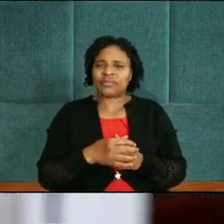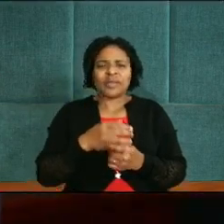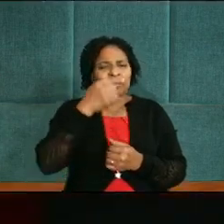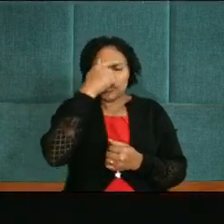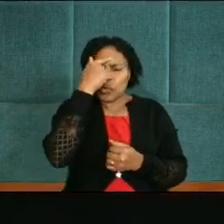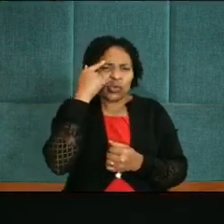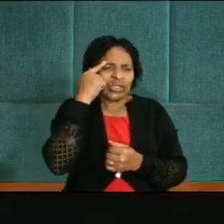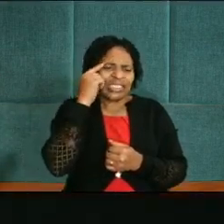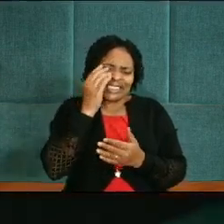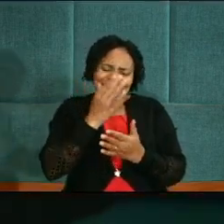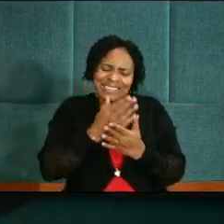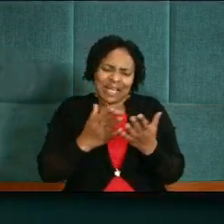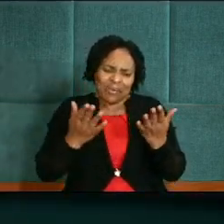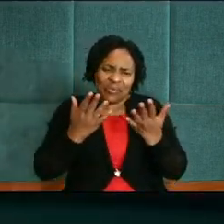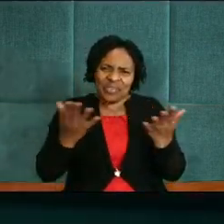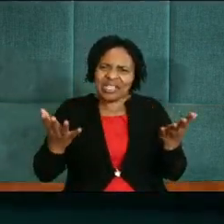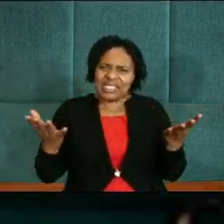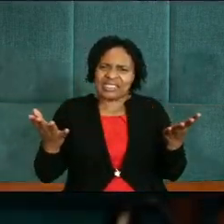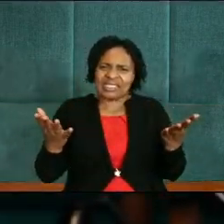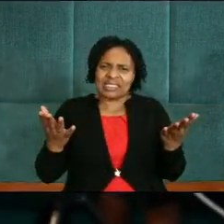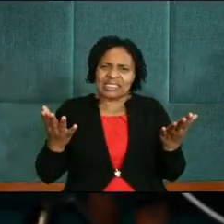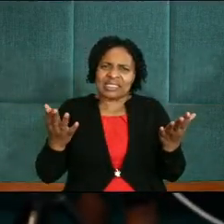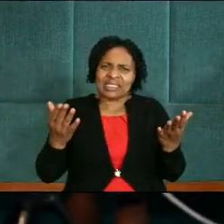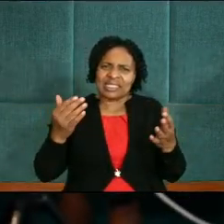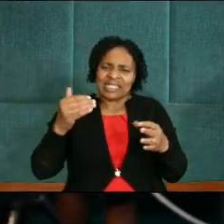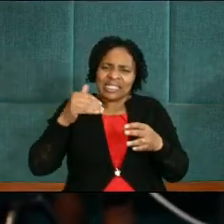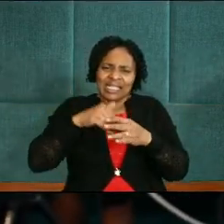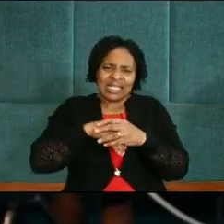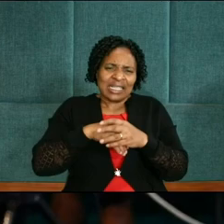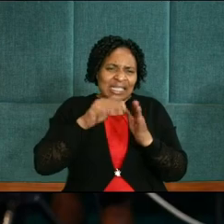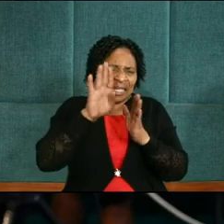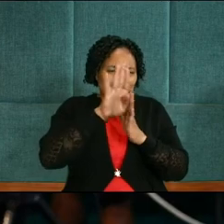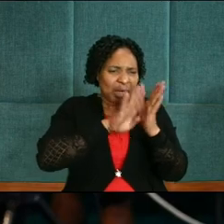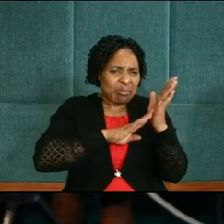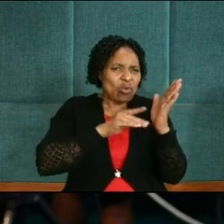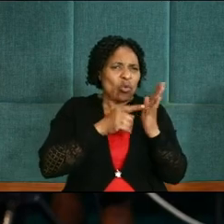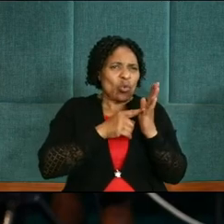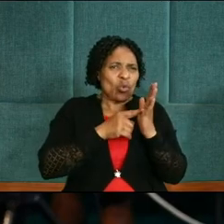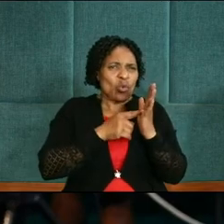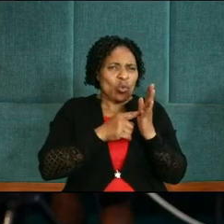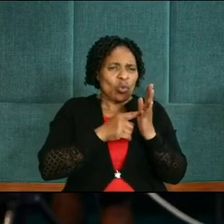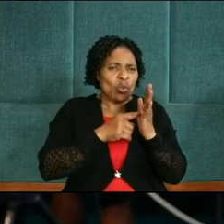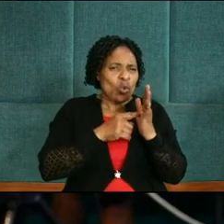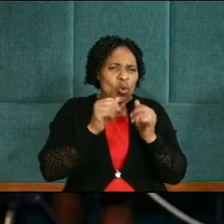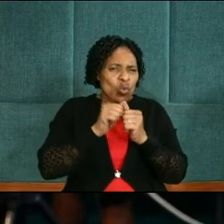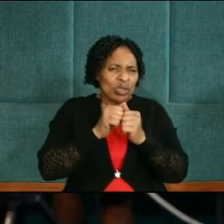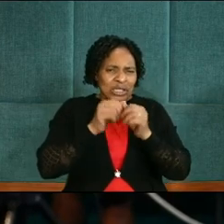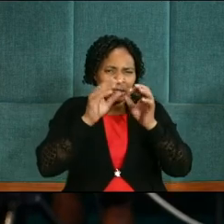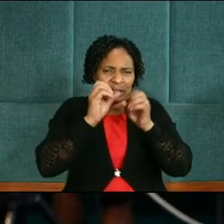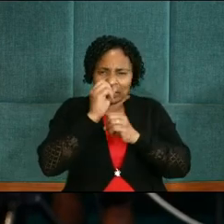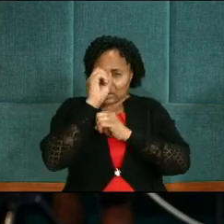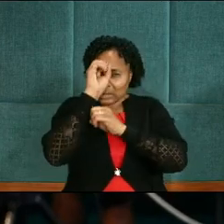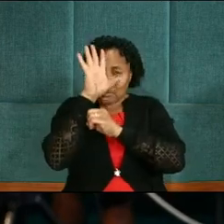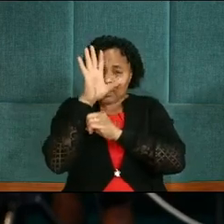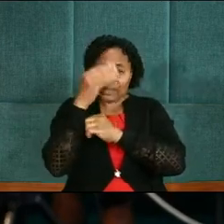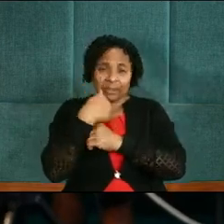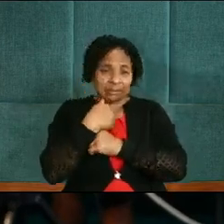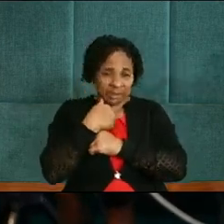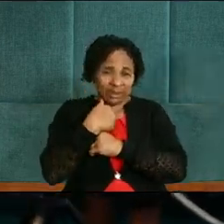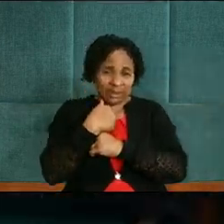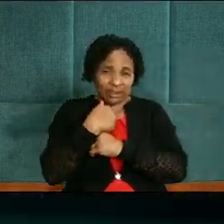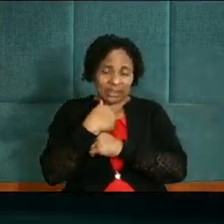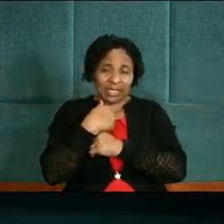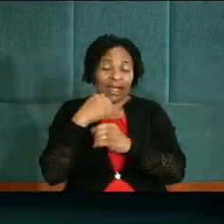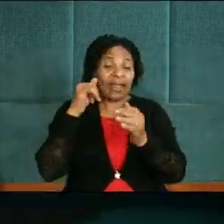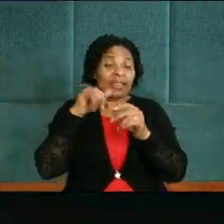Because some stuff come up in the scripture that just blows your mind. And this